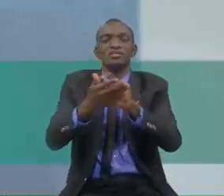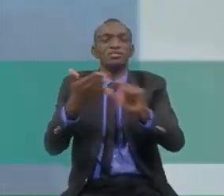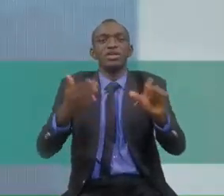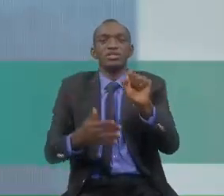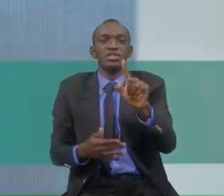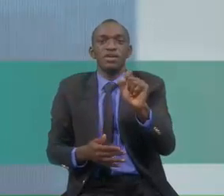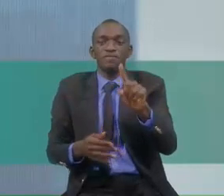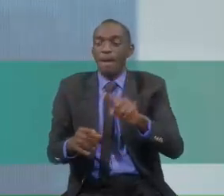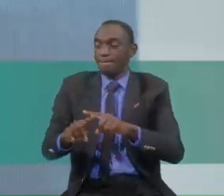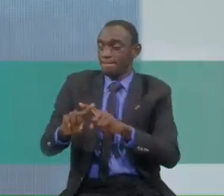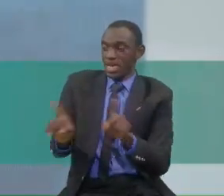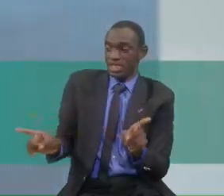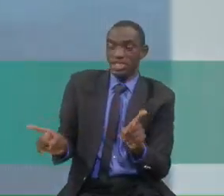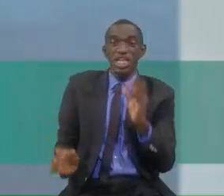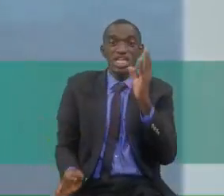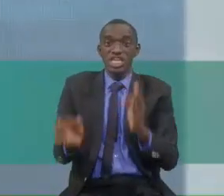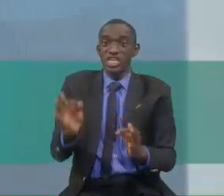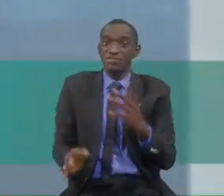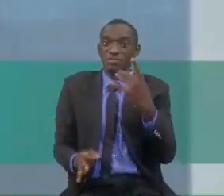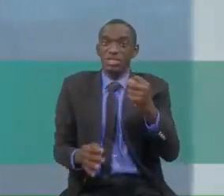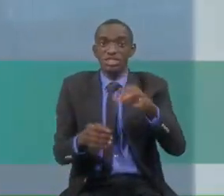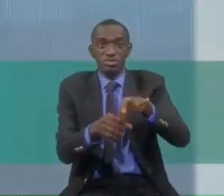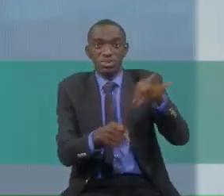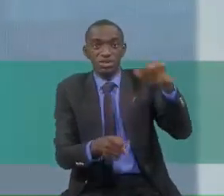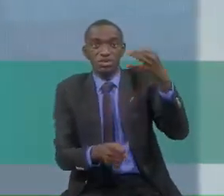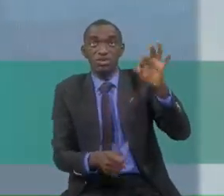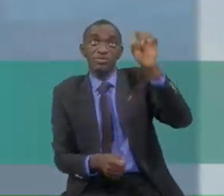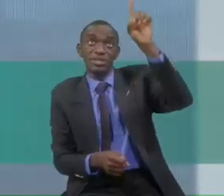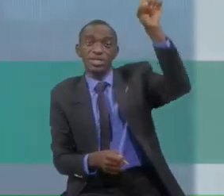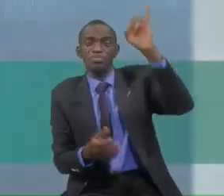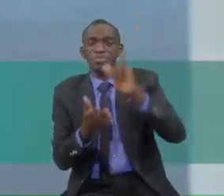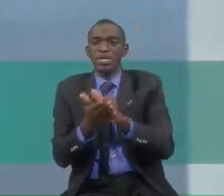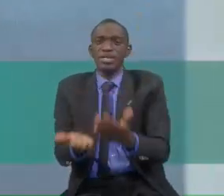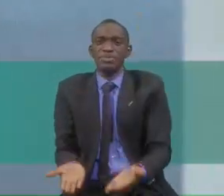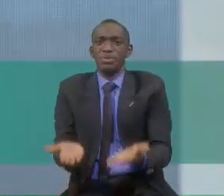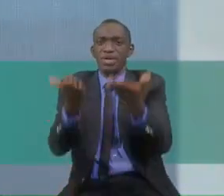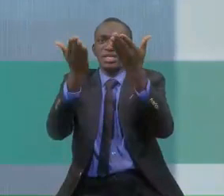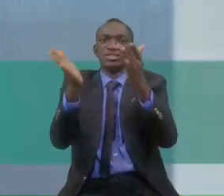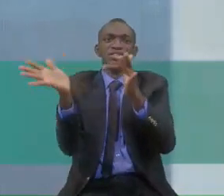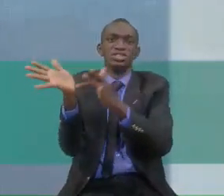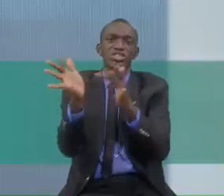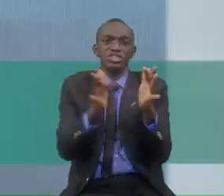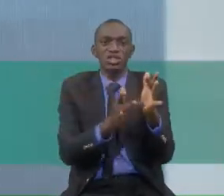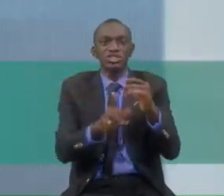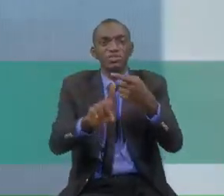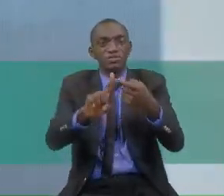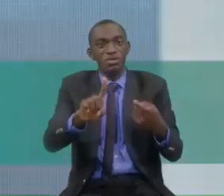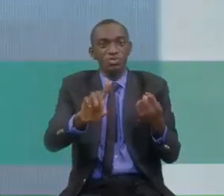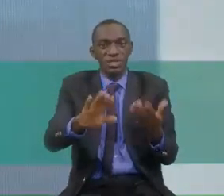of him that raised up Jesus from the